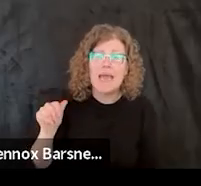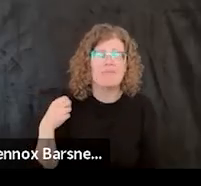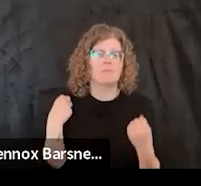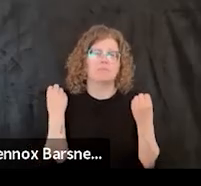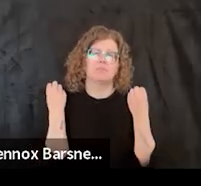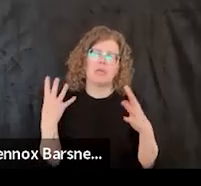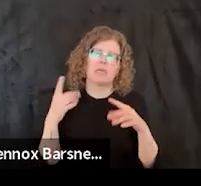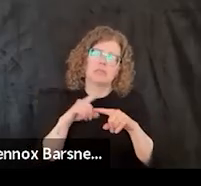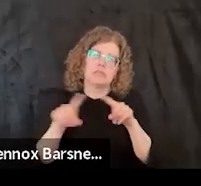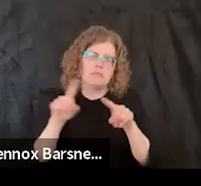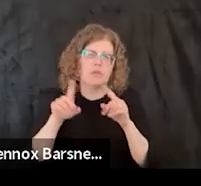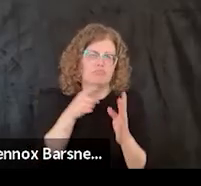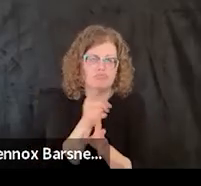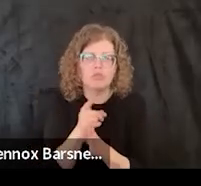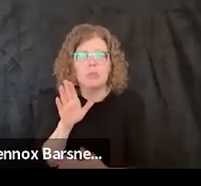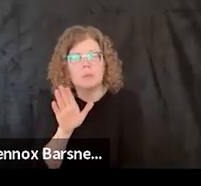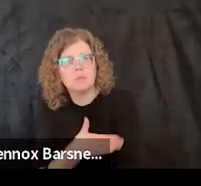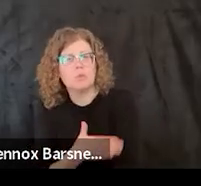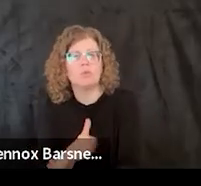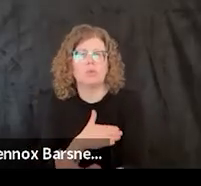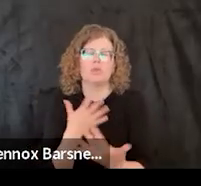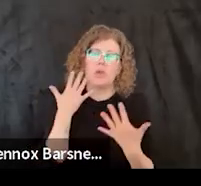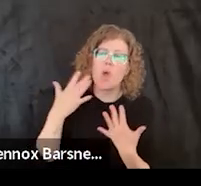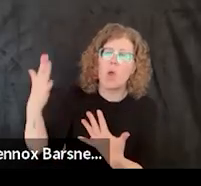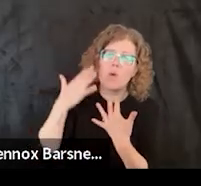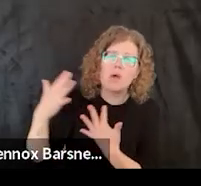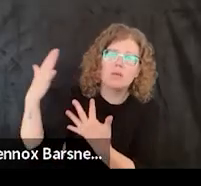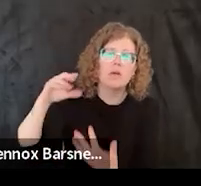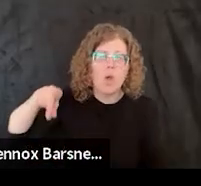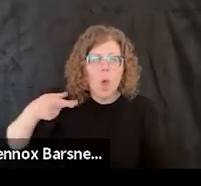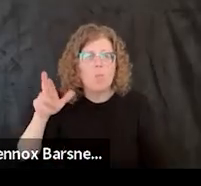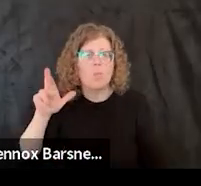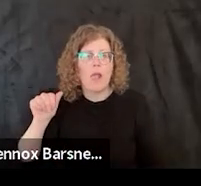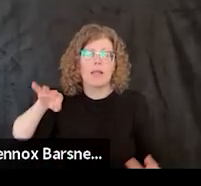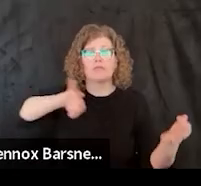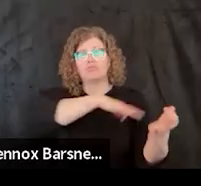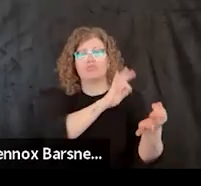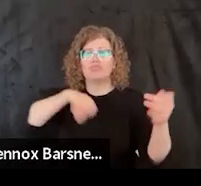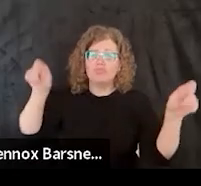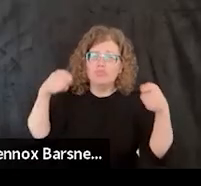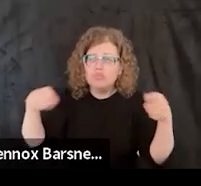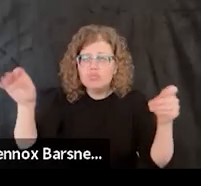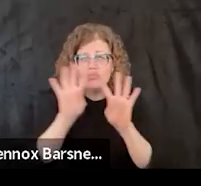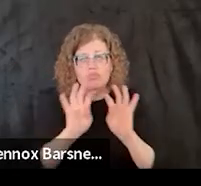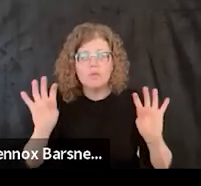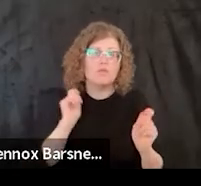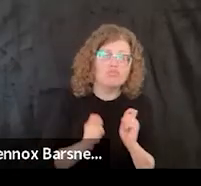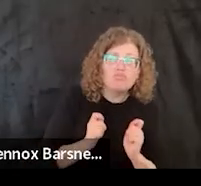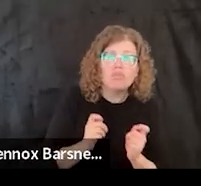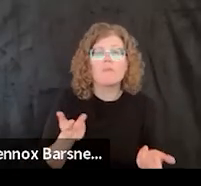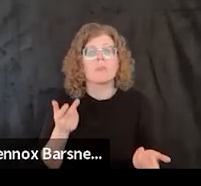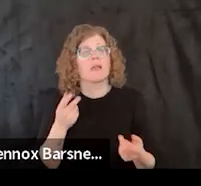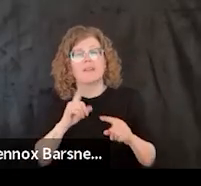music, opera, orchestra, performance, public art,